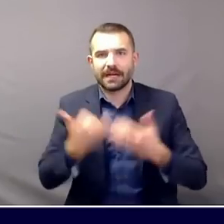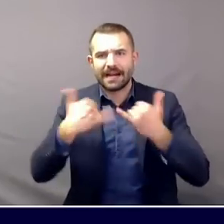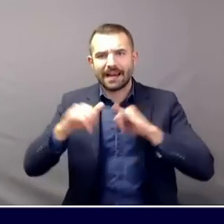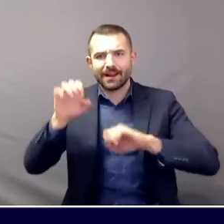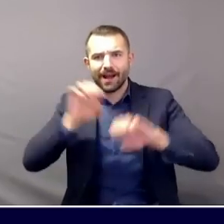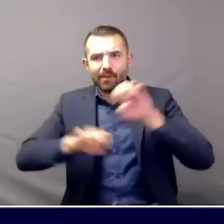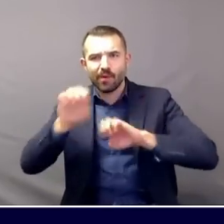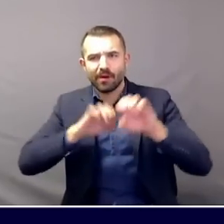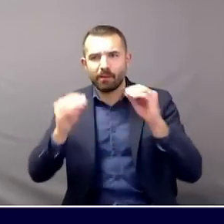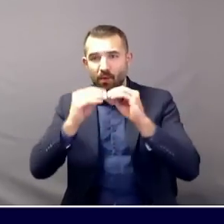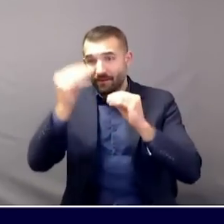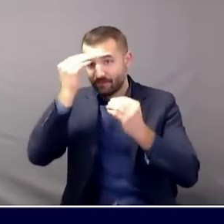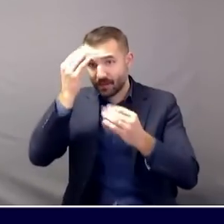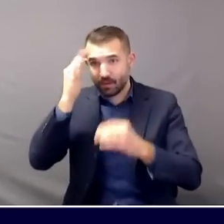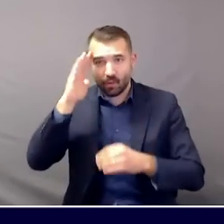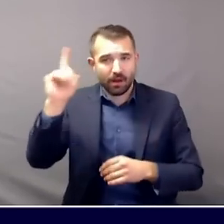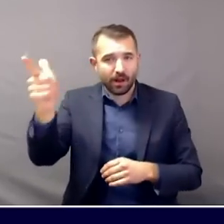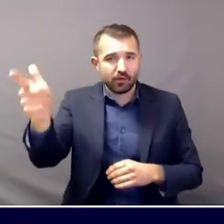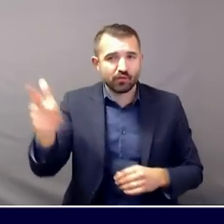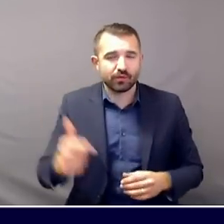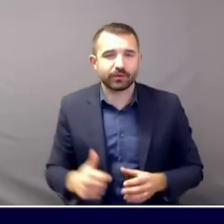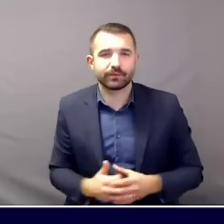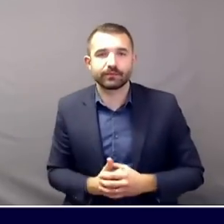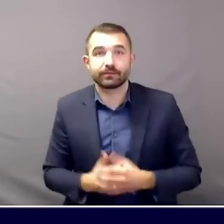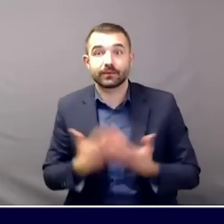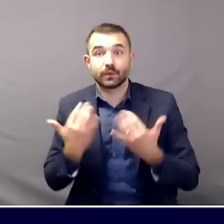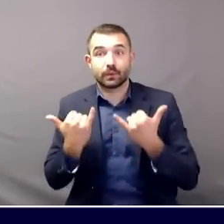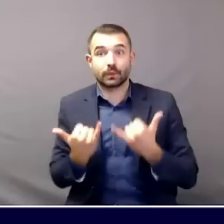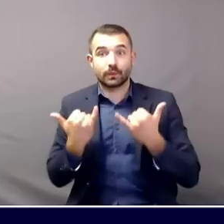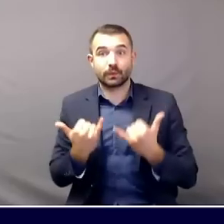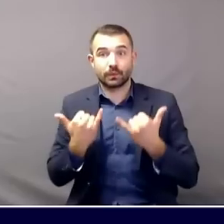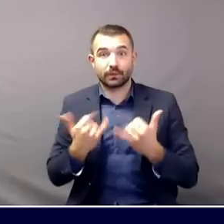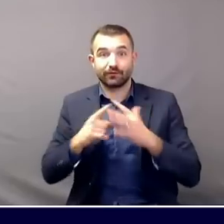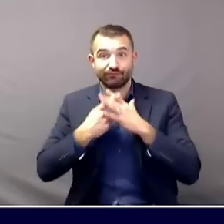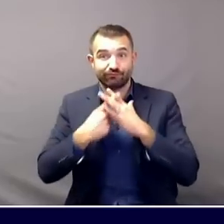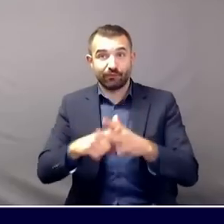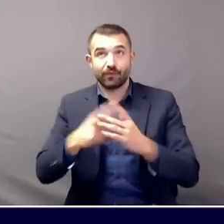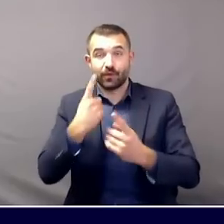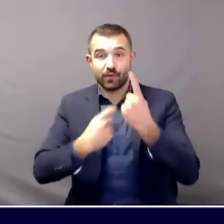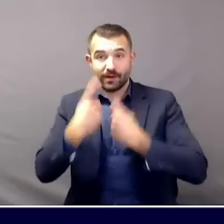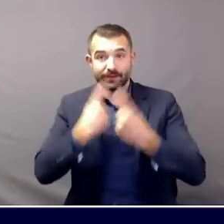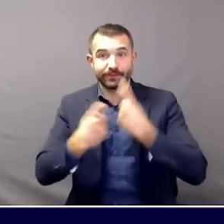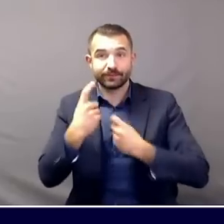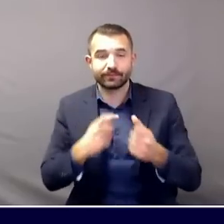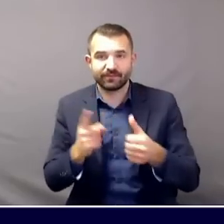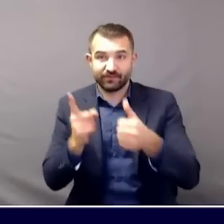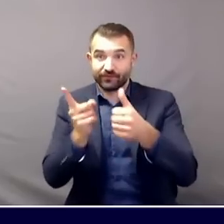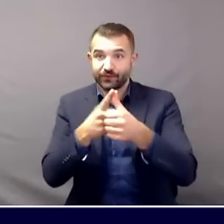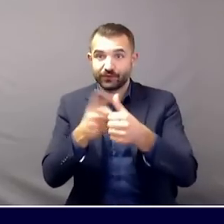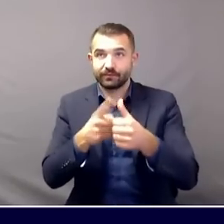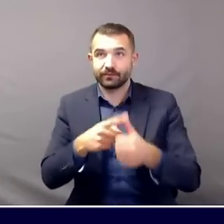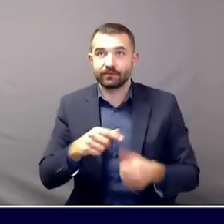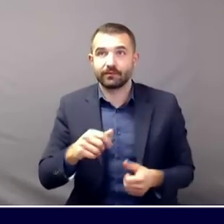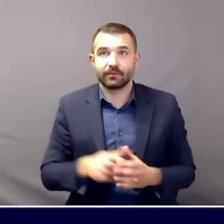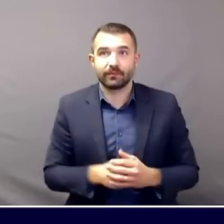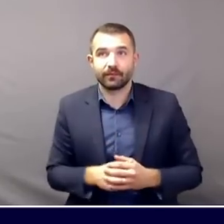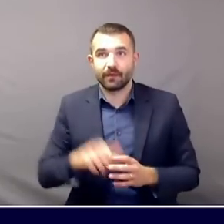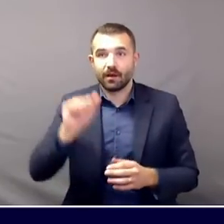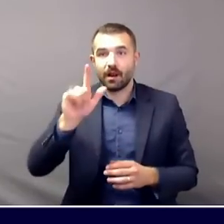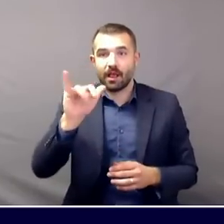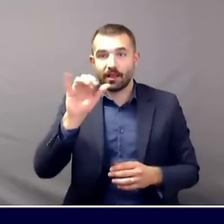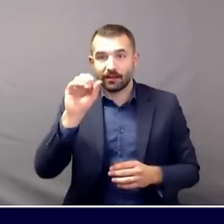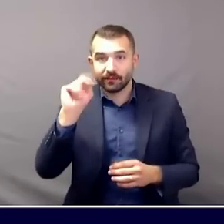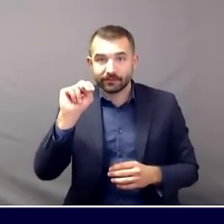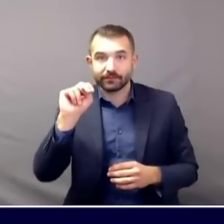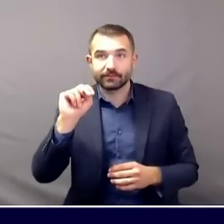with that, I'd like to turn things over to the media colleagues, and the first question today goes to Allison Ross. Hi, Dr.